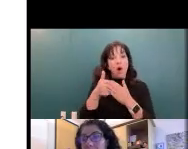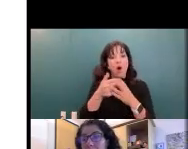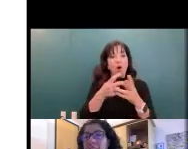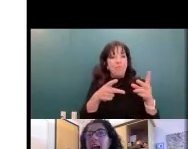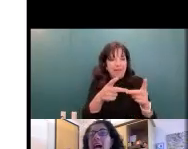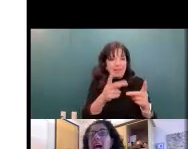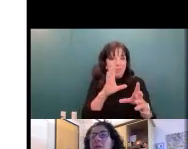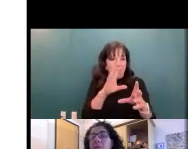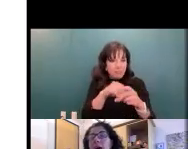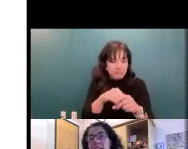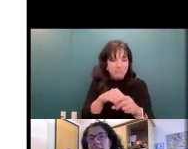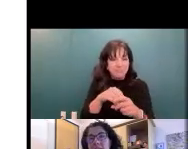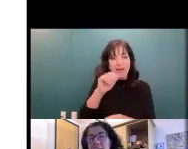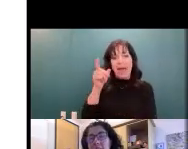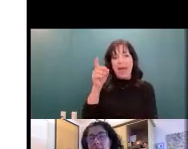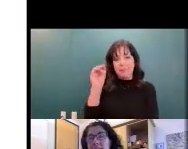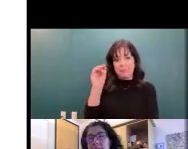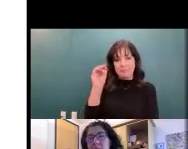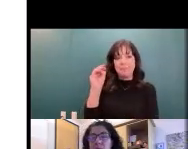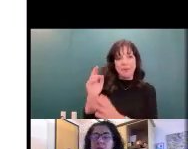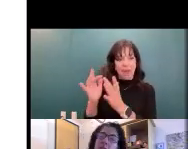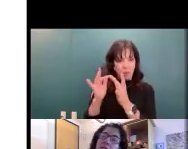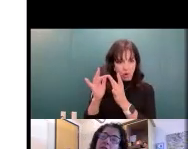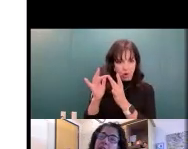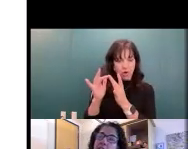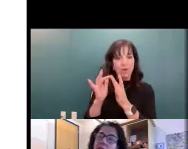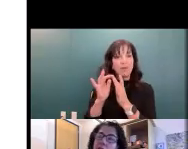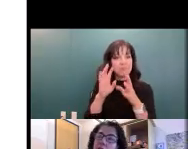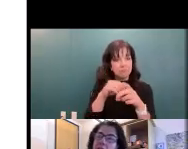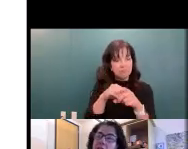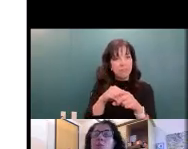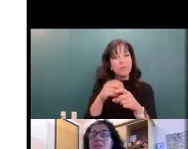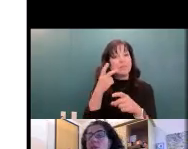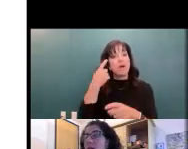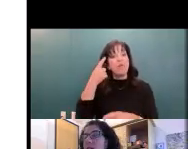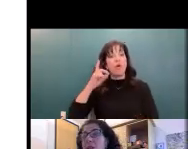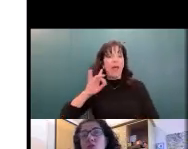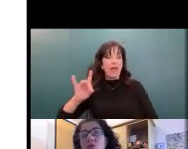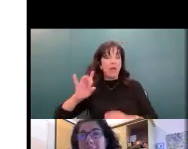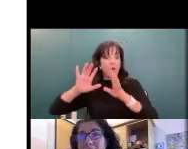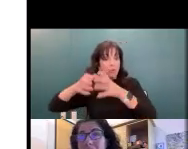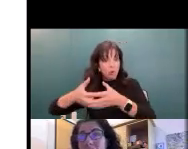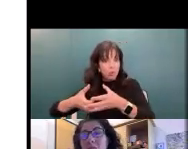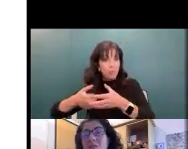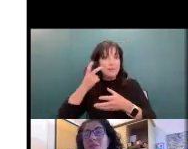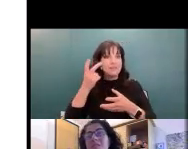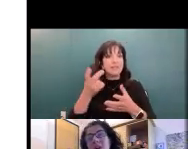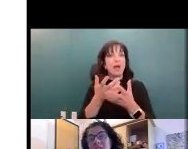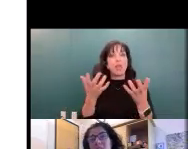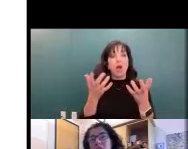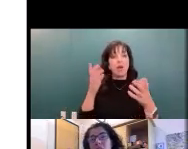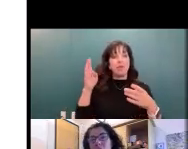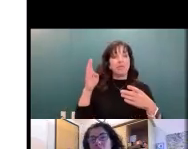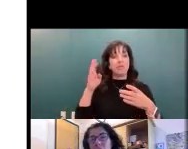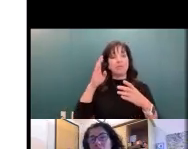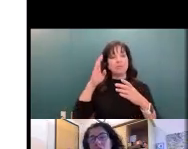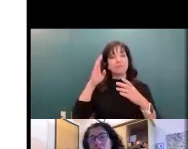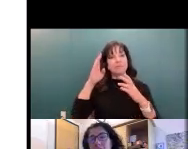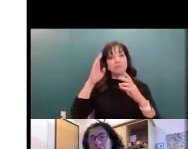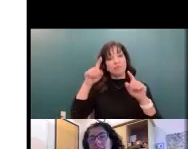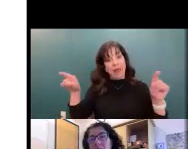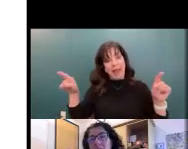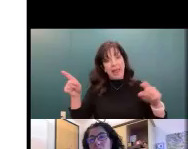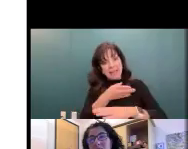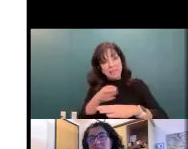ADDM network. Again, as we saw for 8-year-olds, we see quite a bit of range in the prevalence of autism in